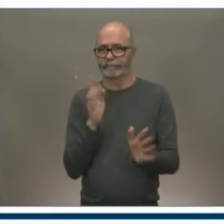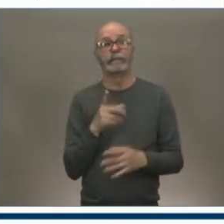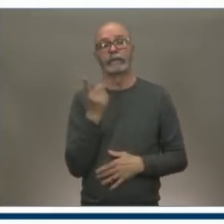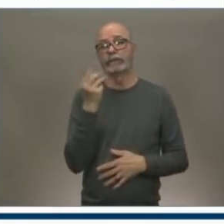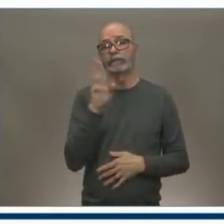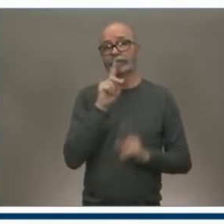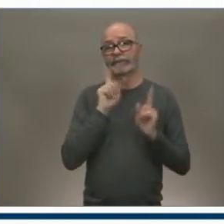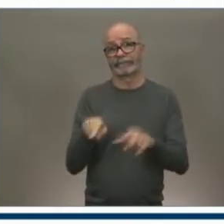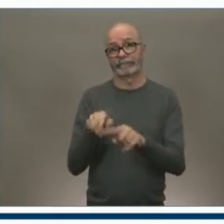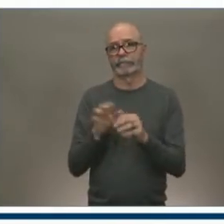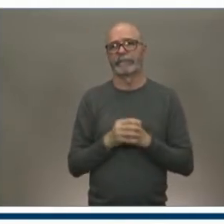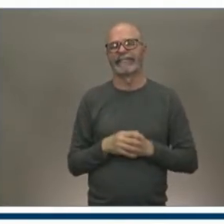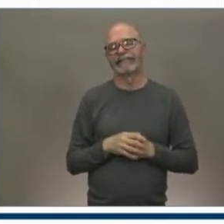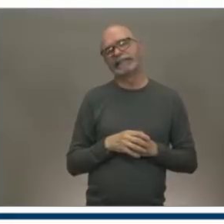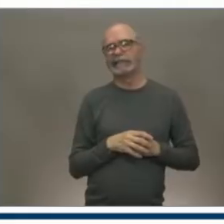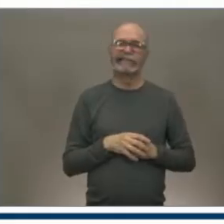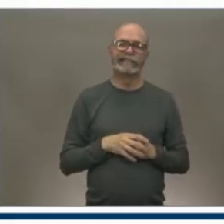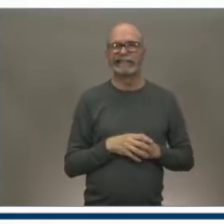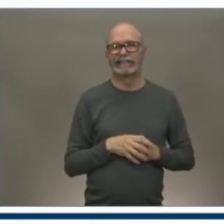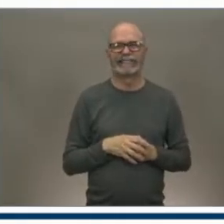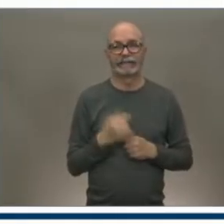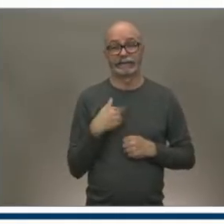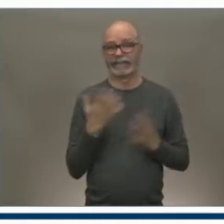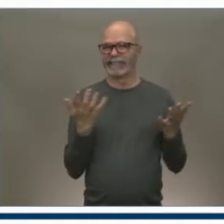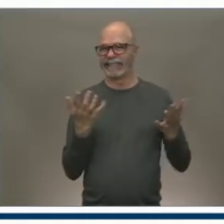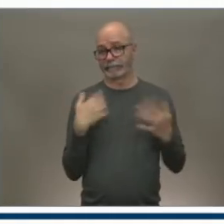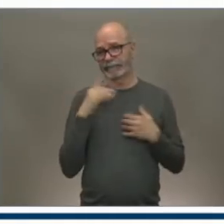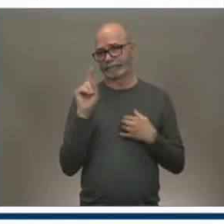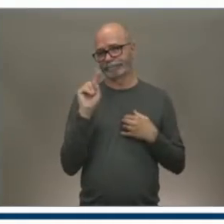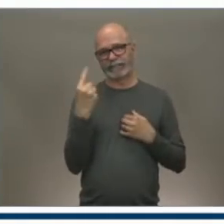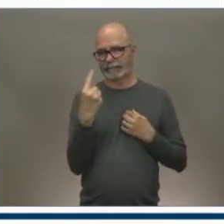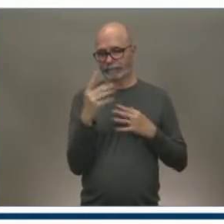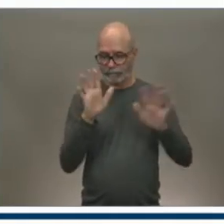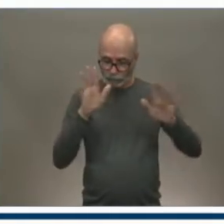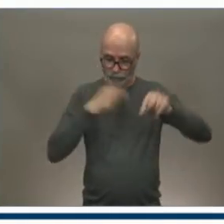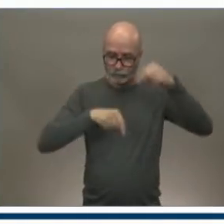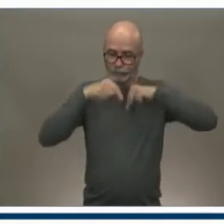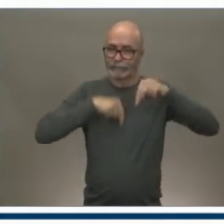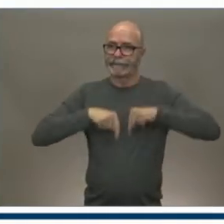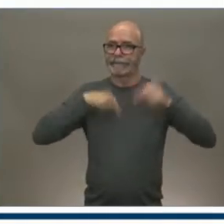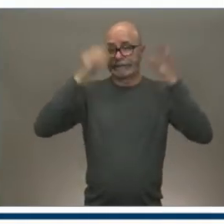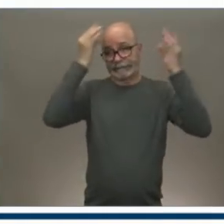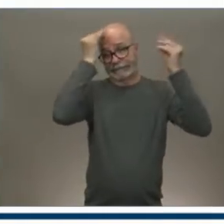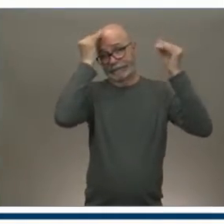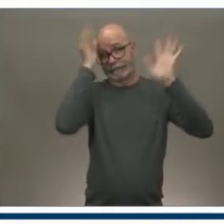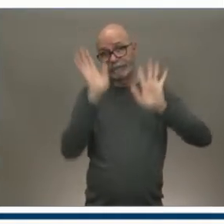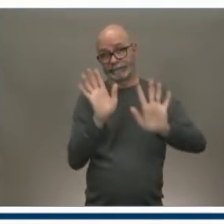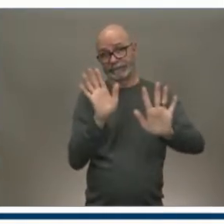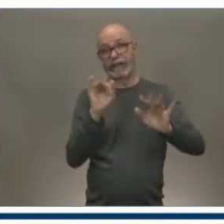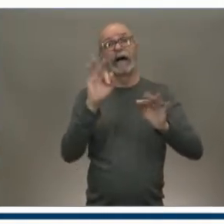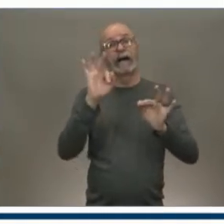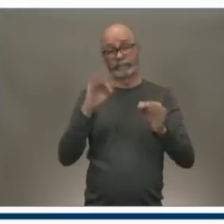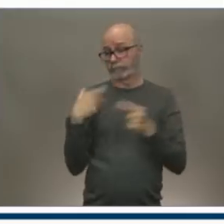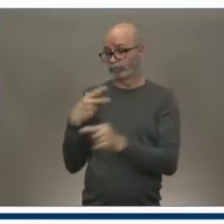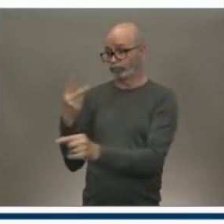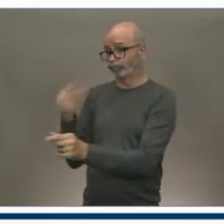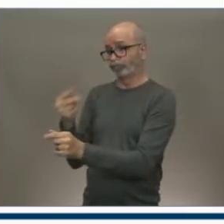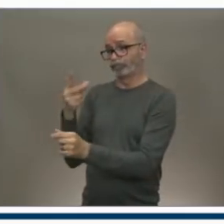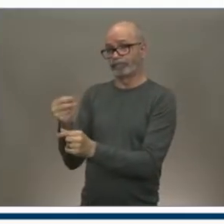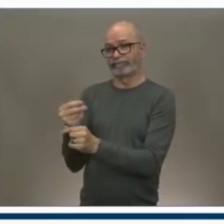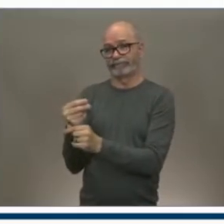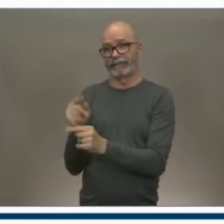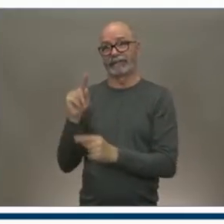the science behind them, until we get clear evidence that if you have 2 doses of vaccine that you cannot spread